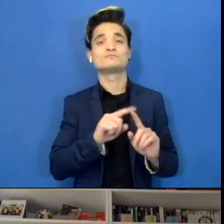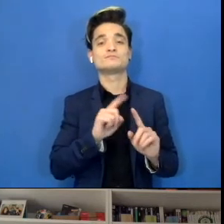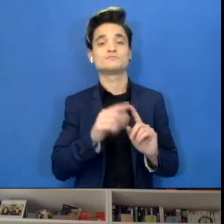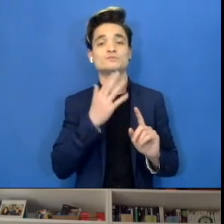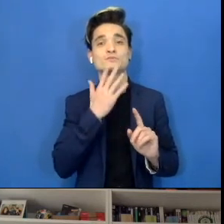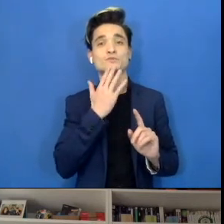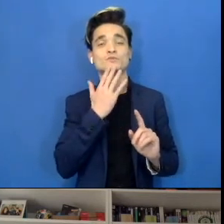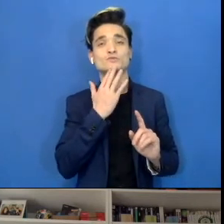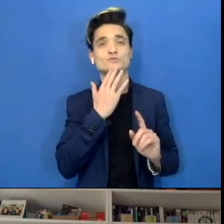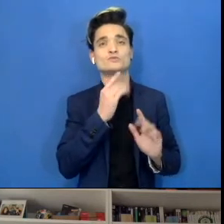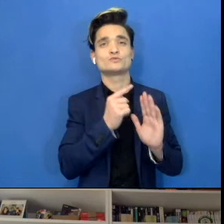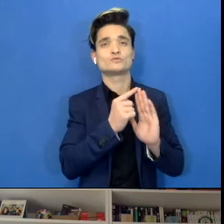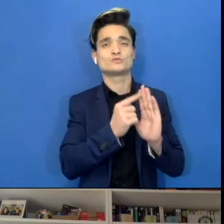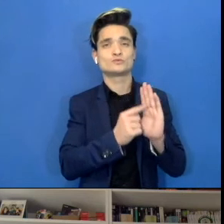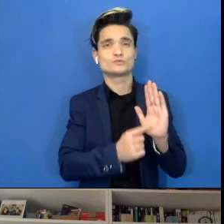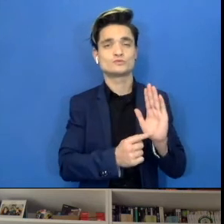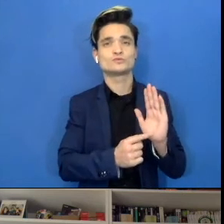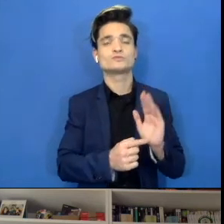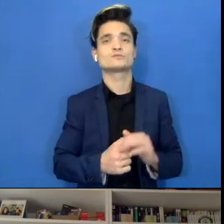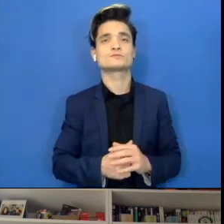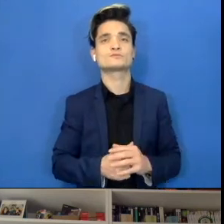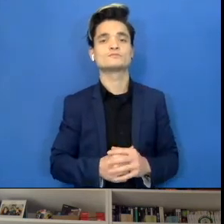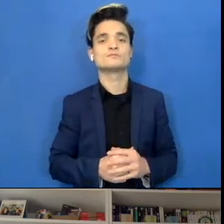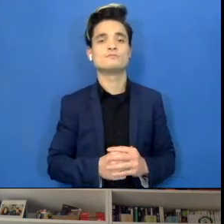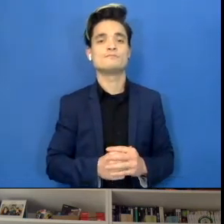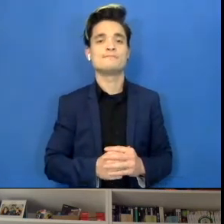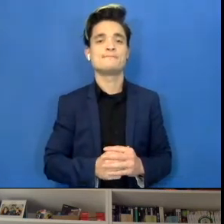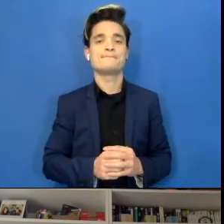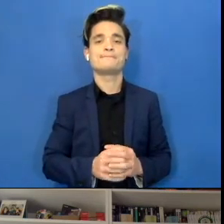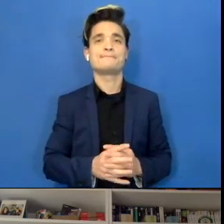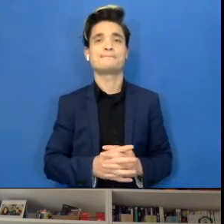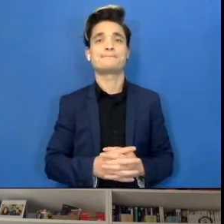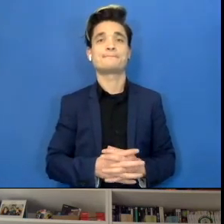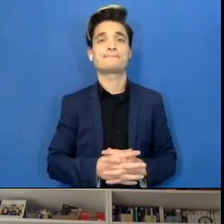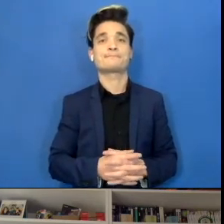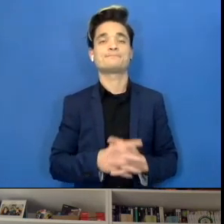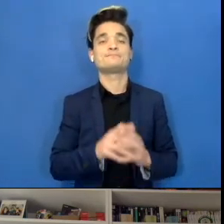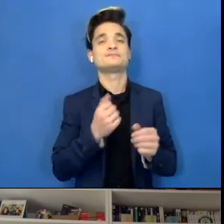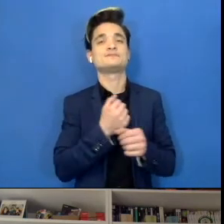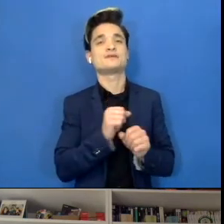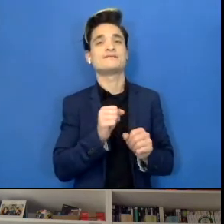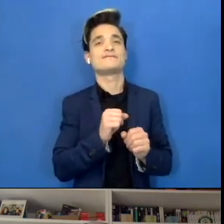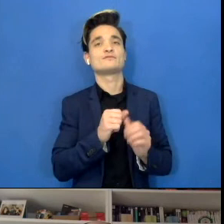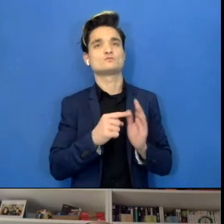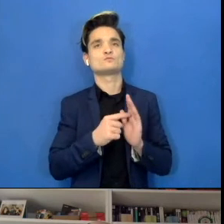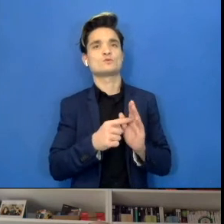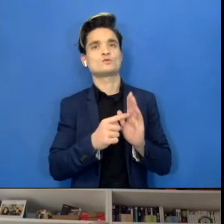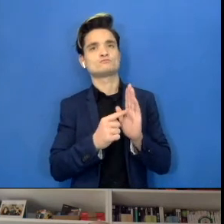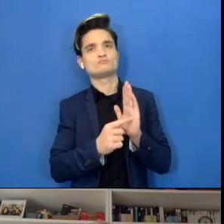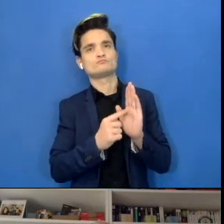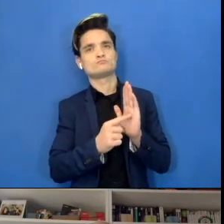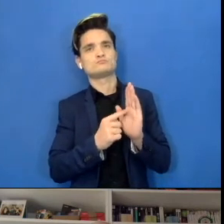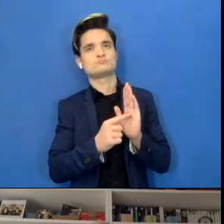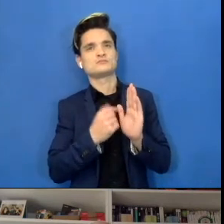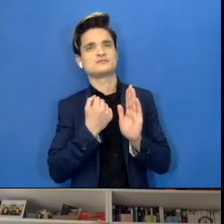where I'm not 100% okay, but let's go with it. Let's see how it goes. All right, this